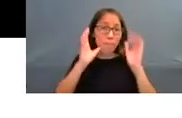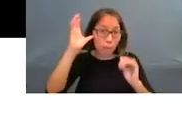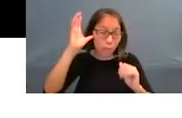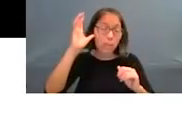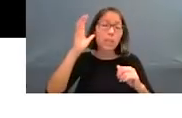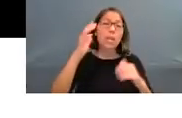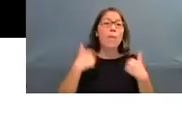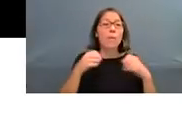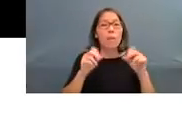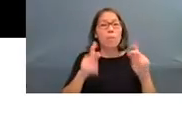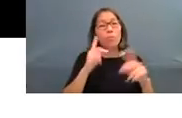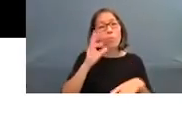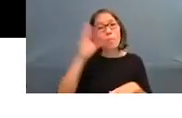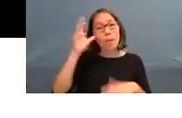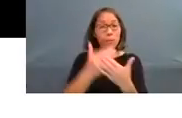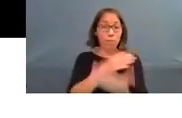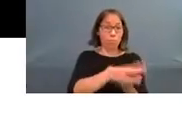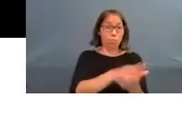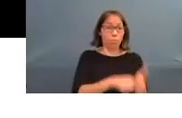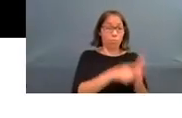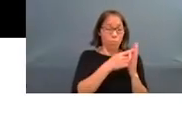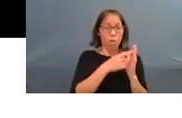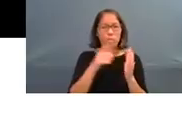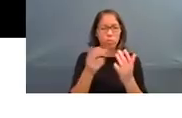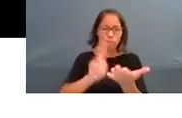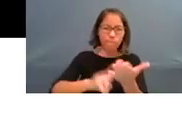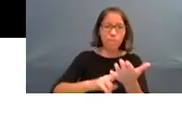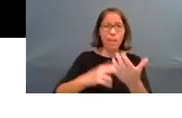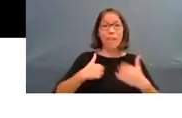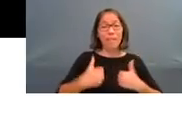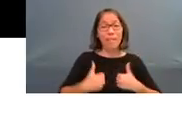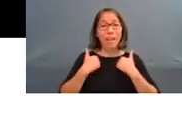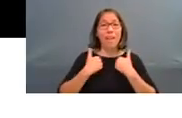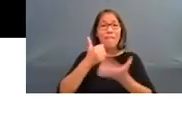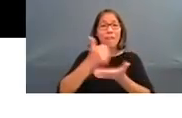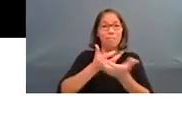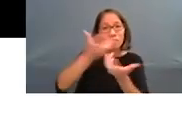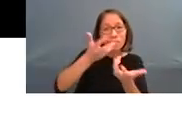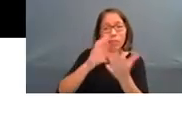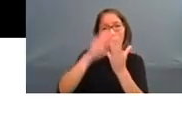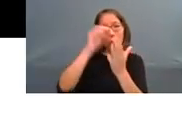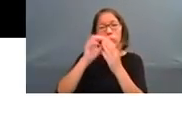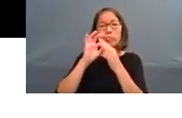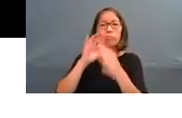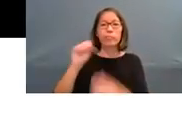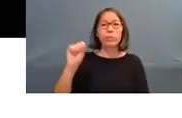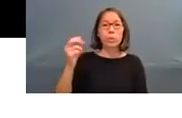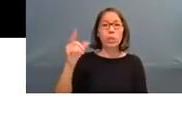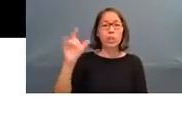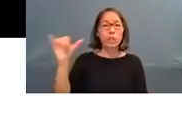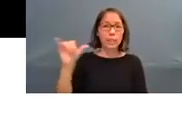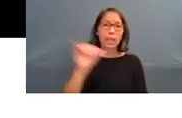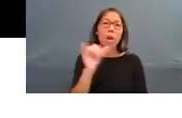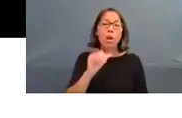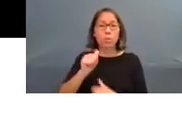for parents before the school year starts to log in and get live help learning about Schoology, as well as some asynchronous modules that